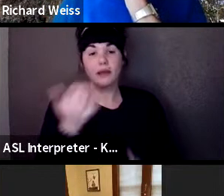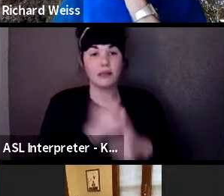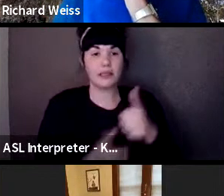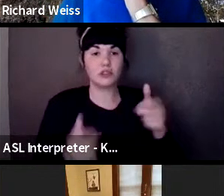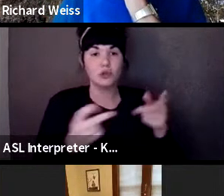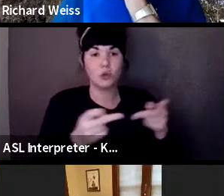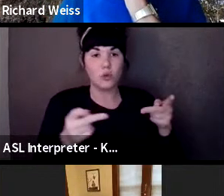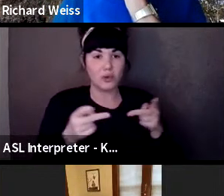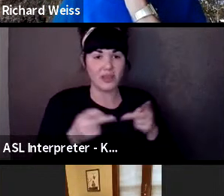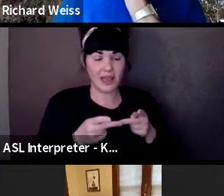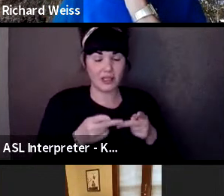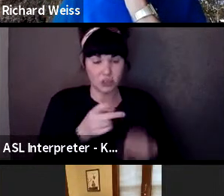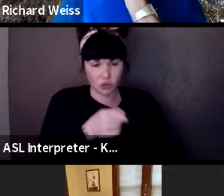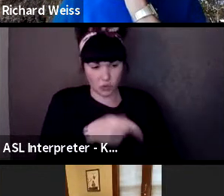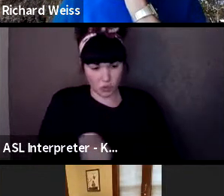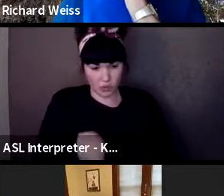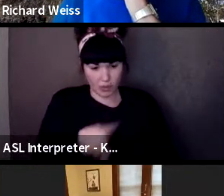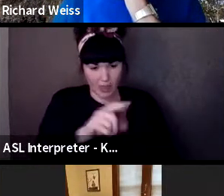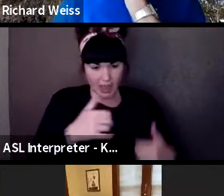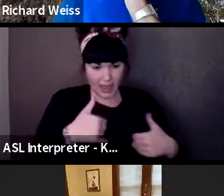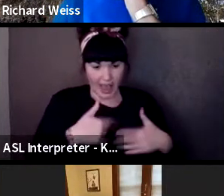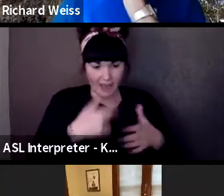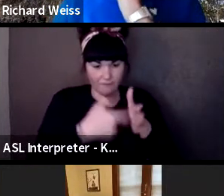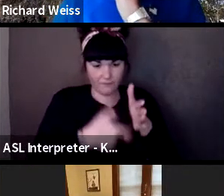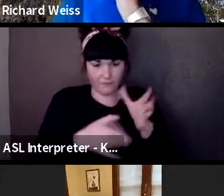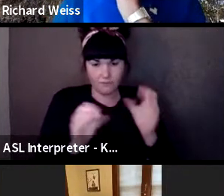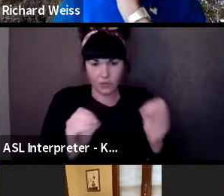locations, is there free parking for the public?